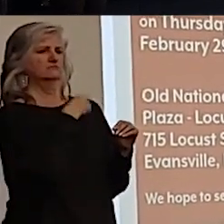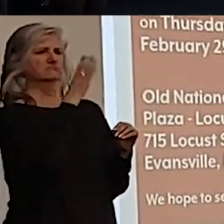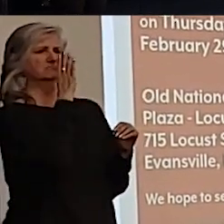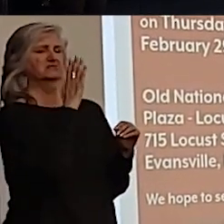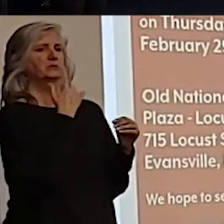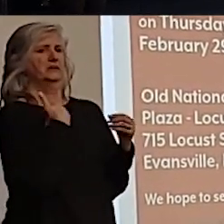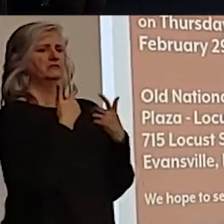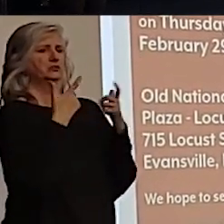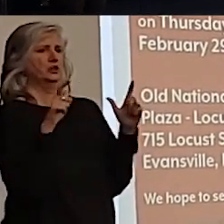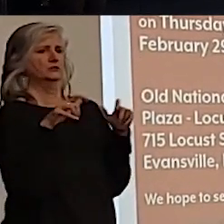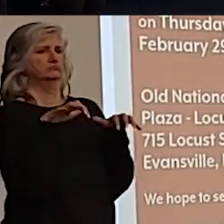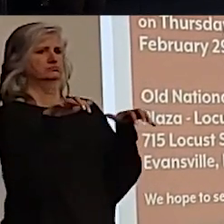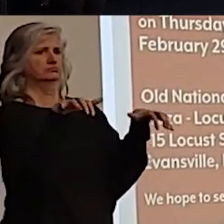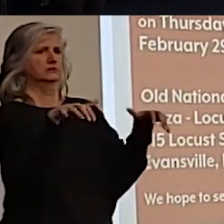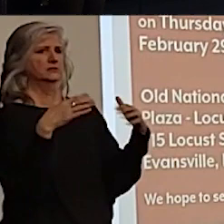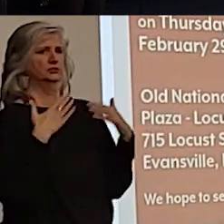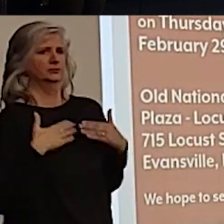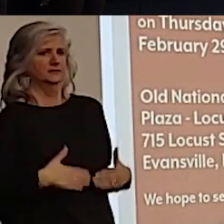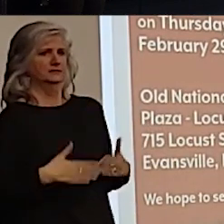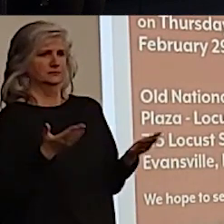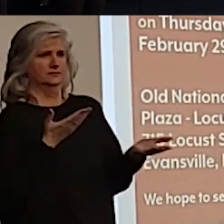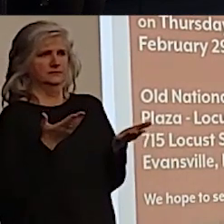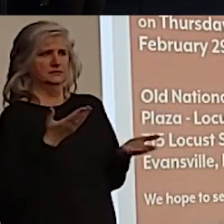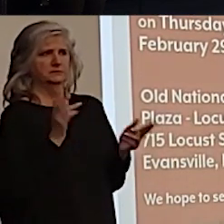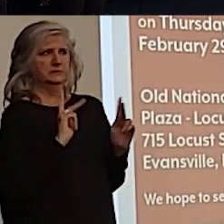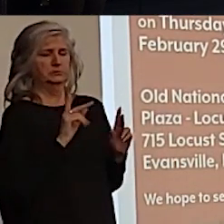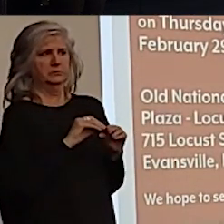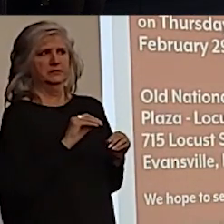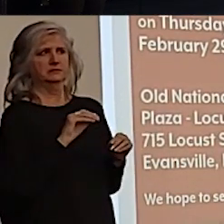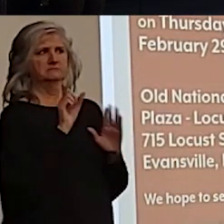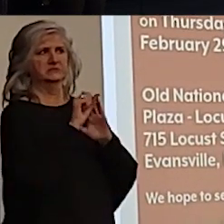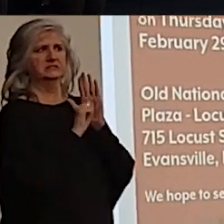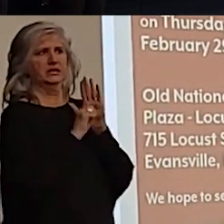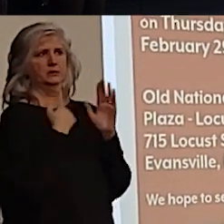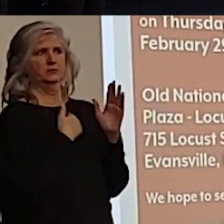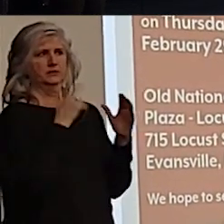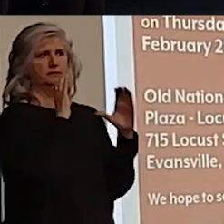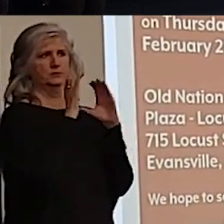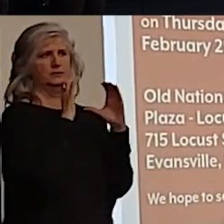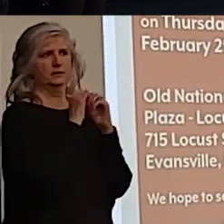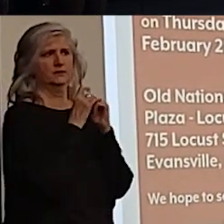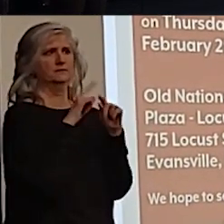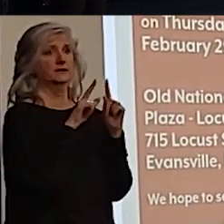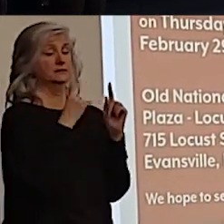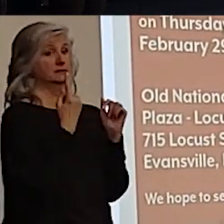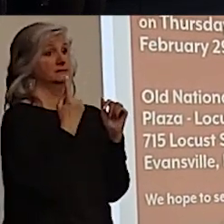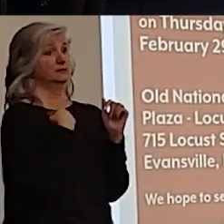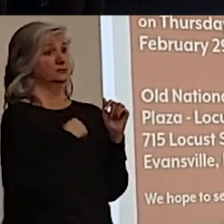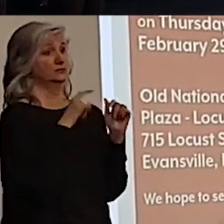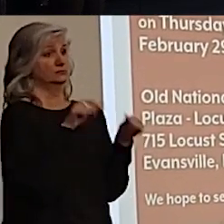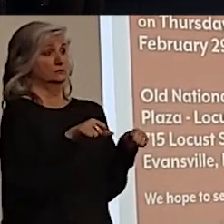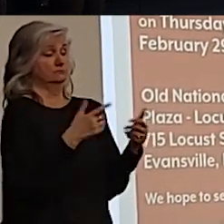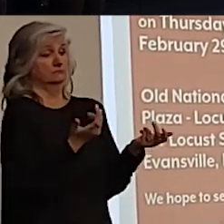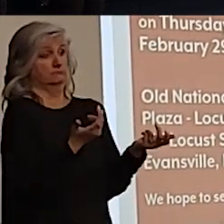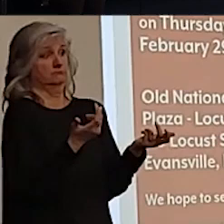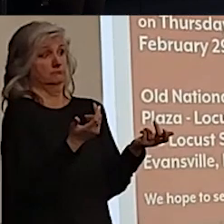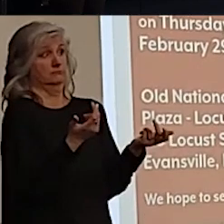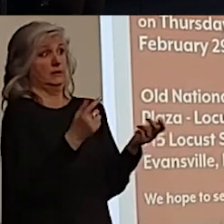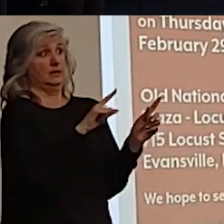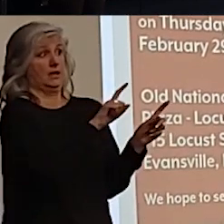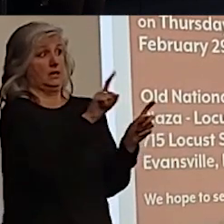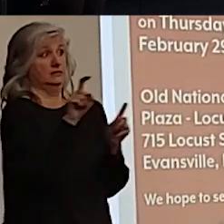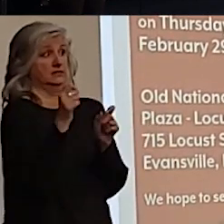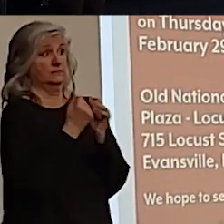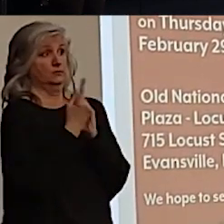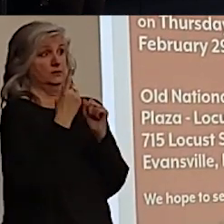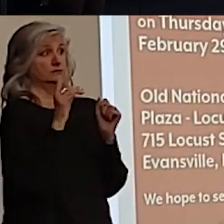large network of human services folks around the state that we communicate with, but actually that's something we should probably ask everybody here to do